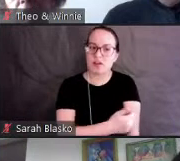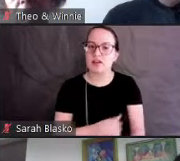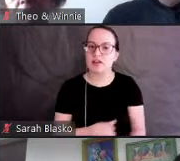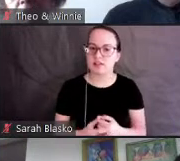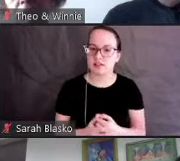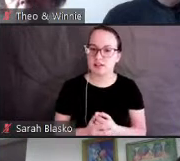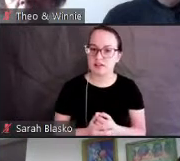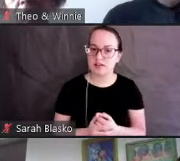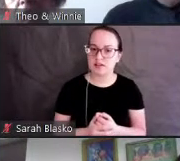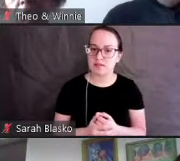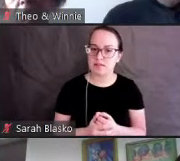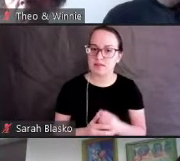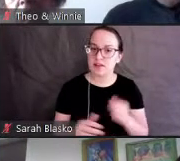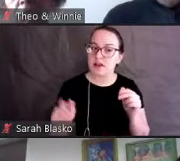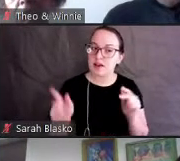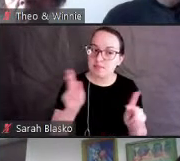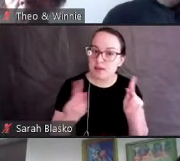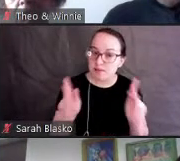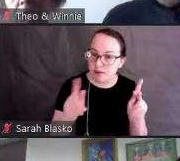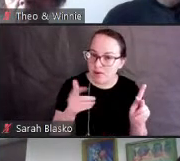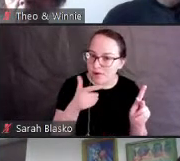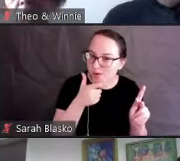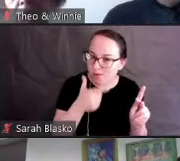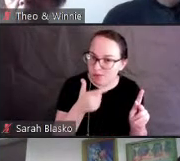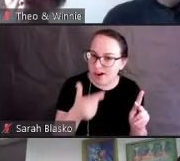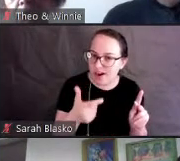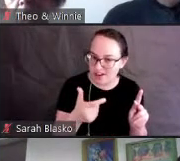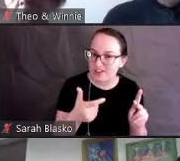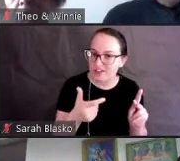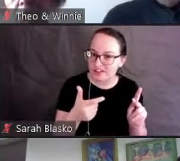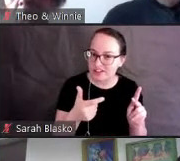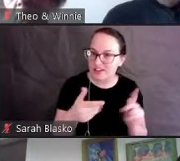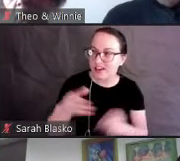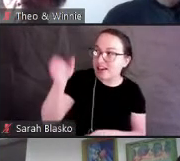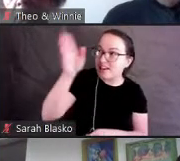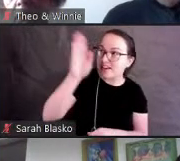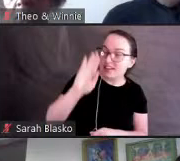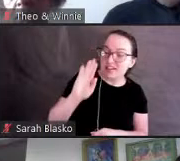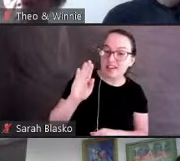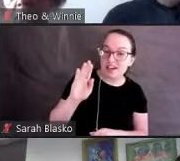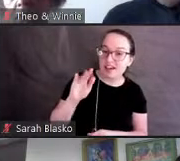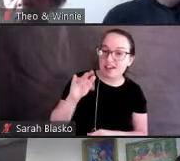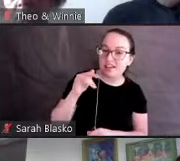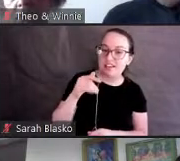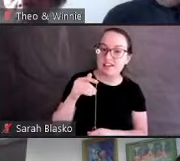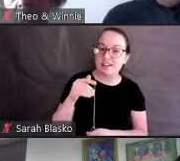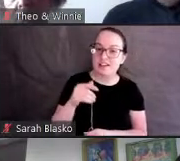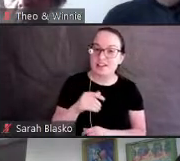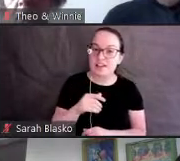watched, and God is not being understood.